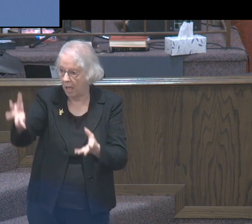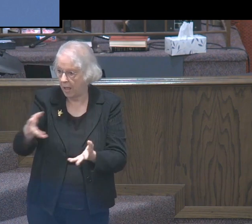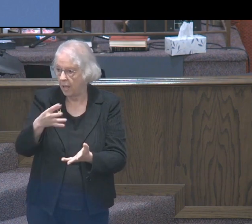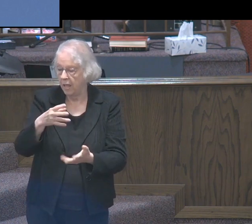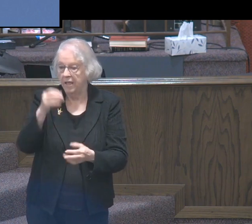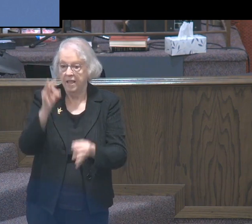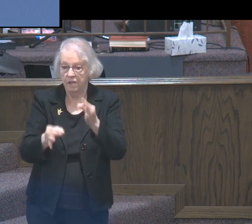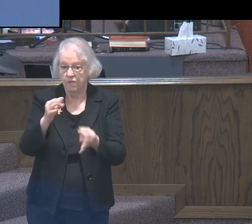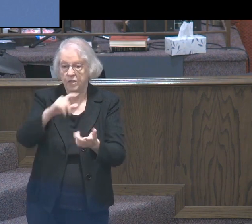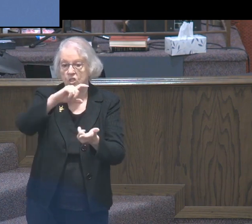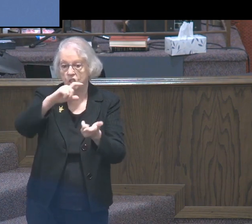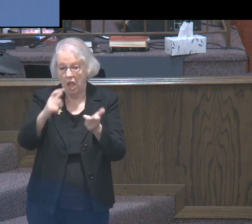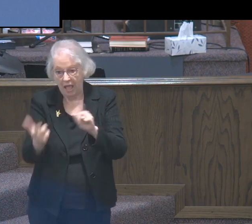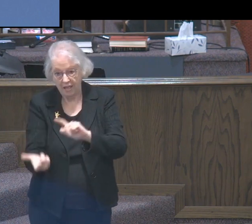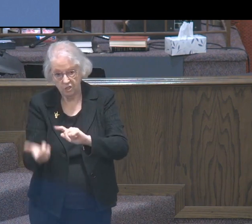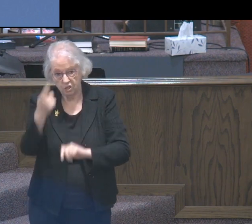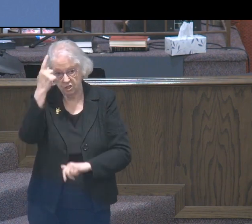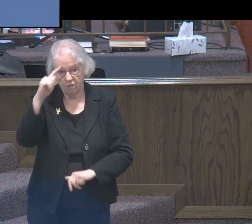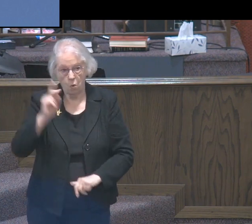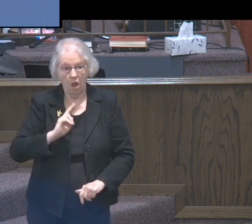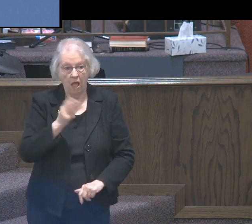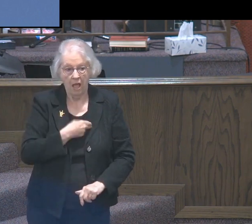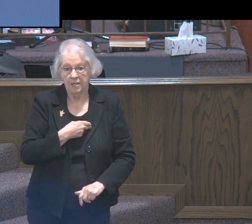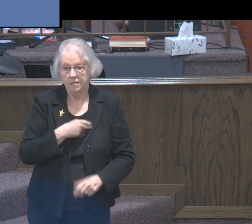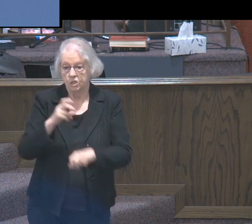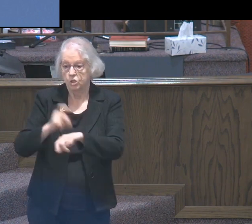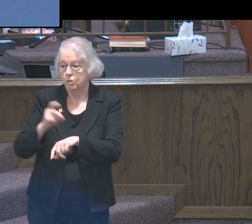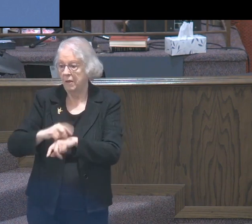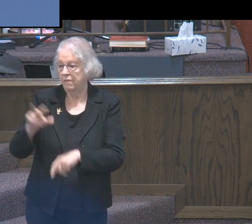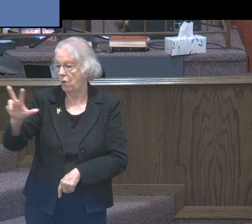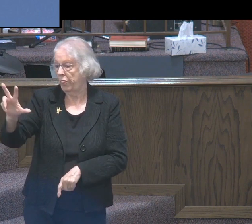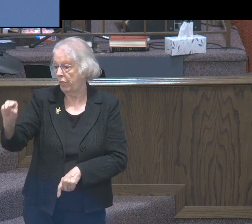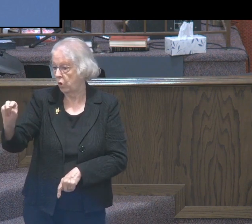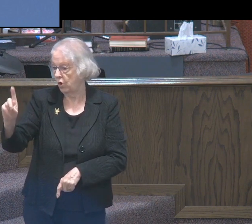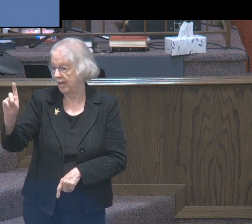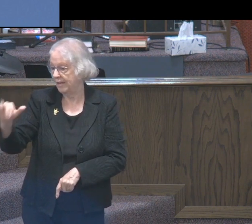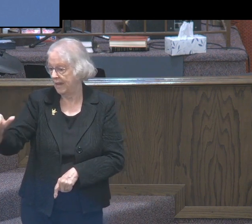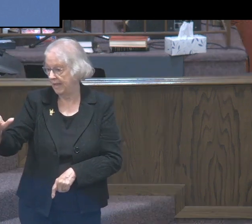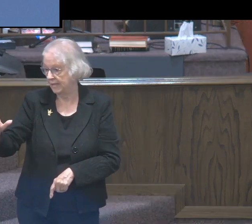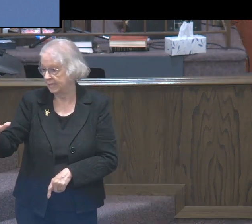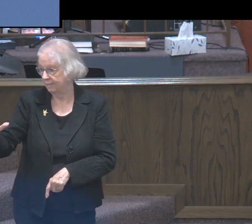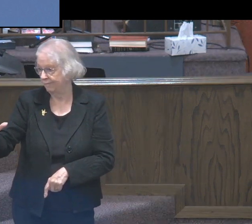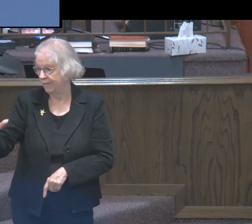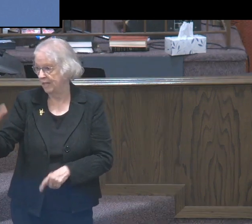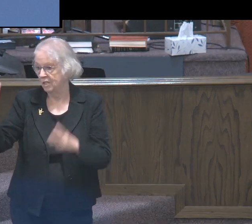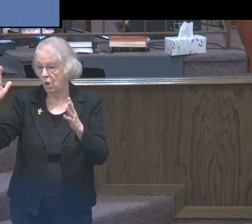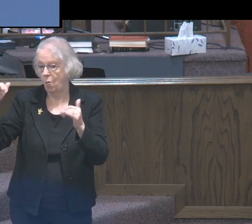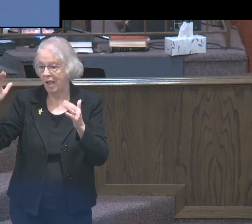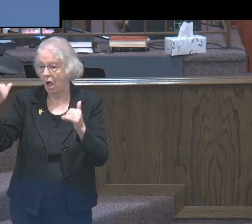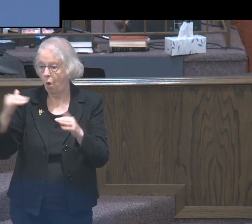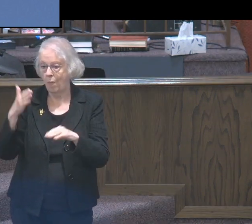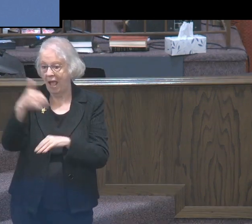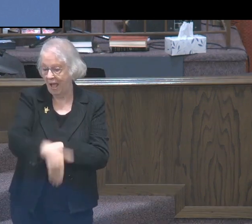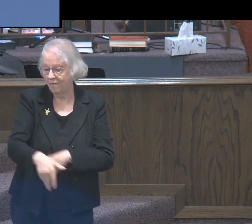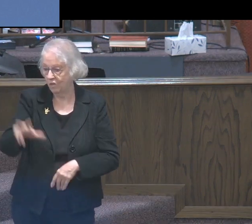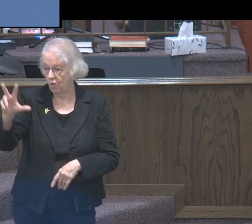you know. Knock on wood, I am thankfully not hearing a lot of things about